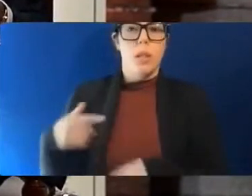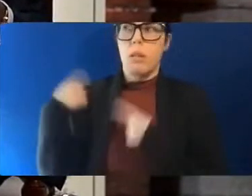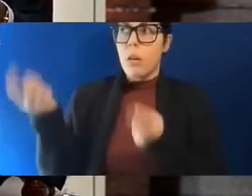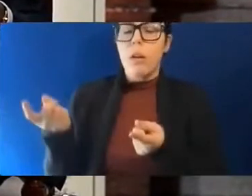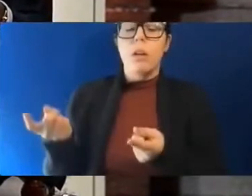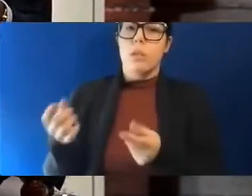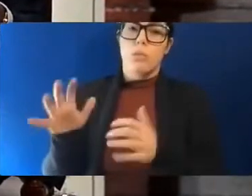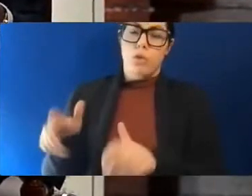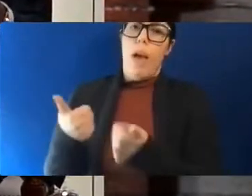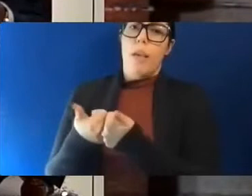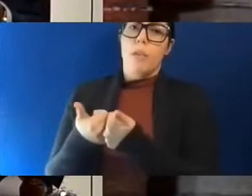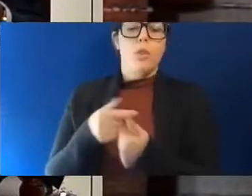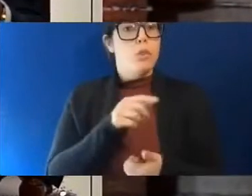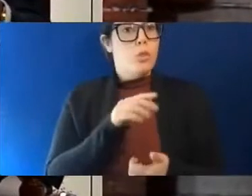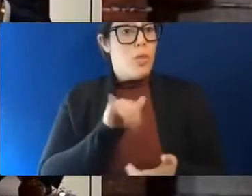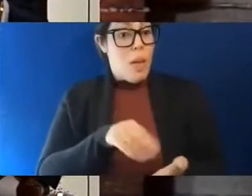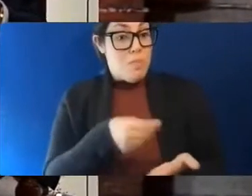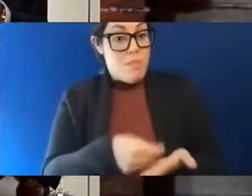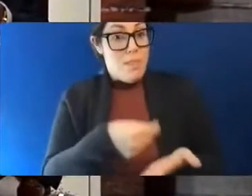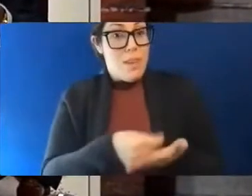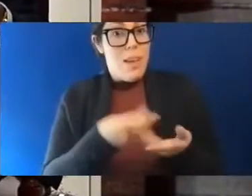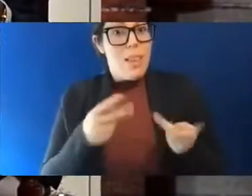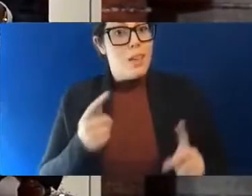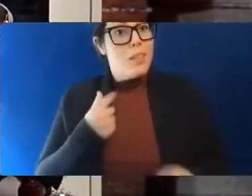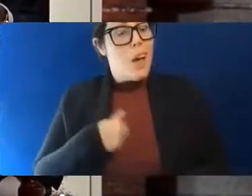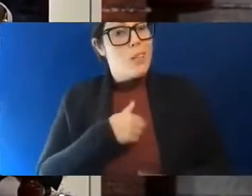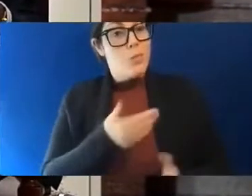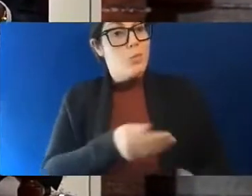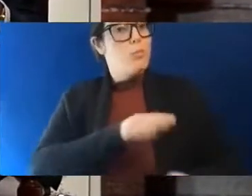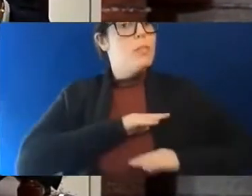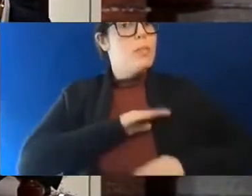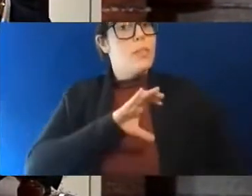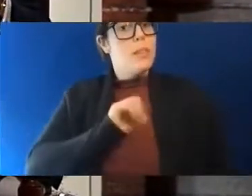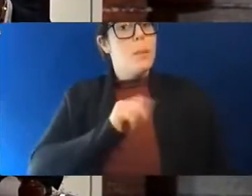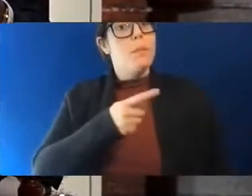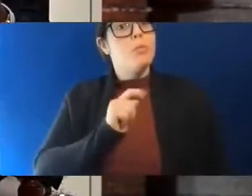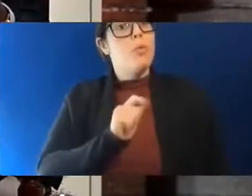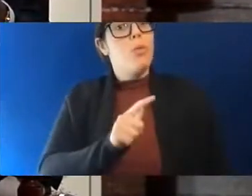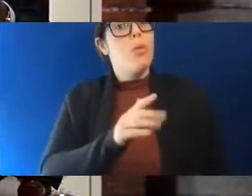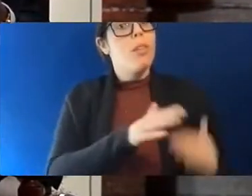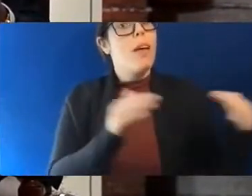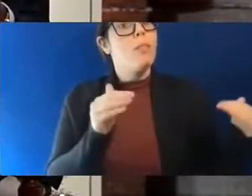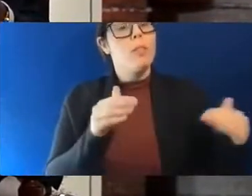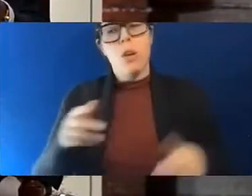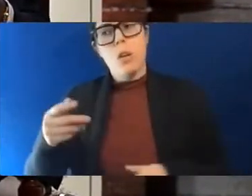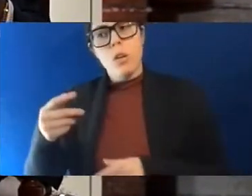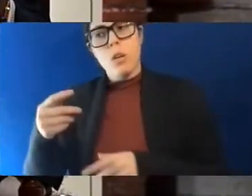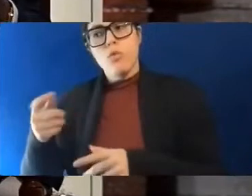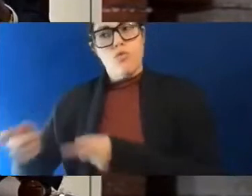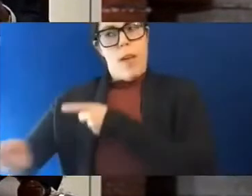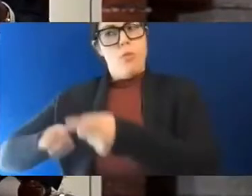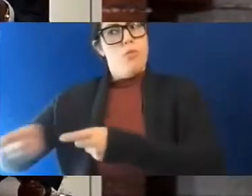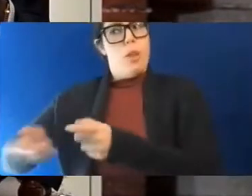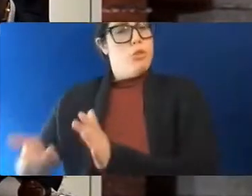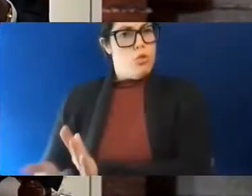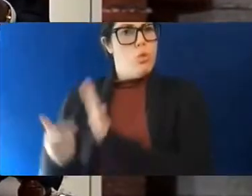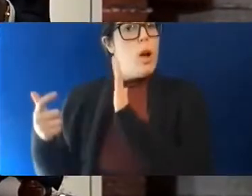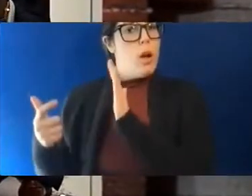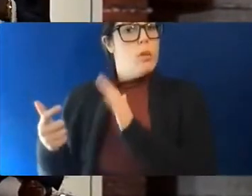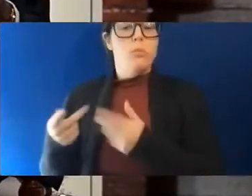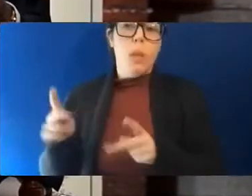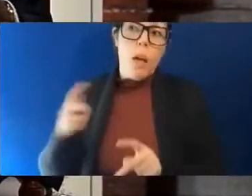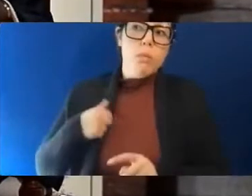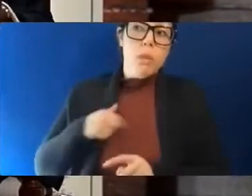And so these dollars allow us to meet capital levels that the regulators require, which allows us